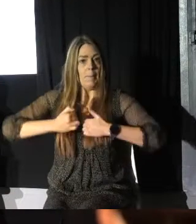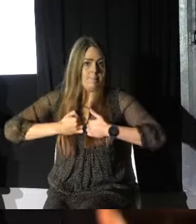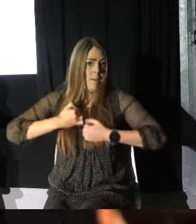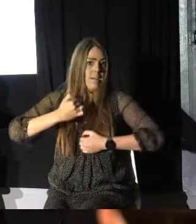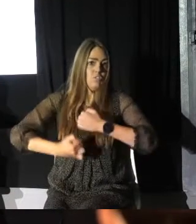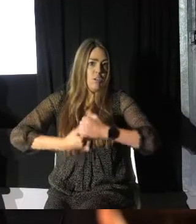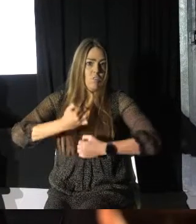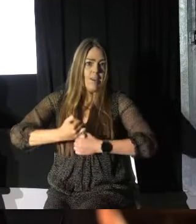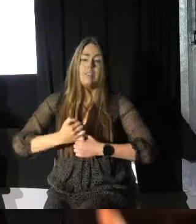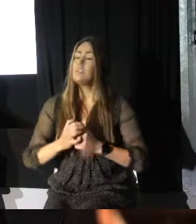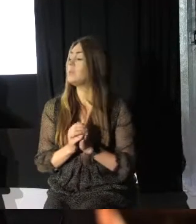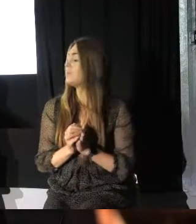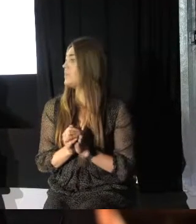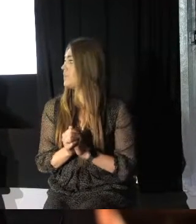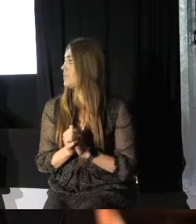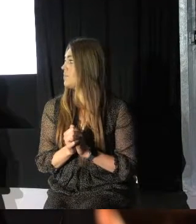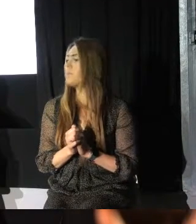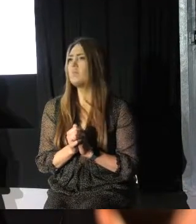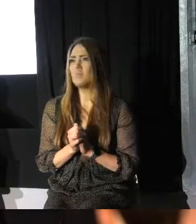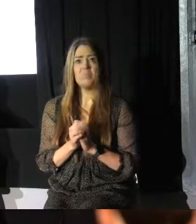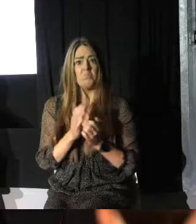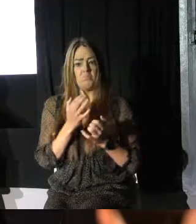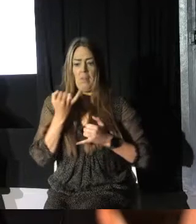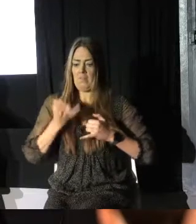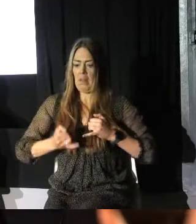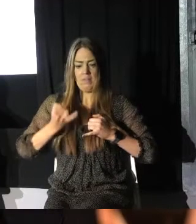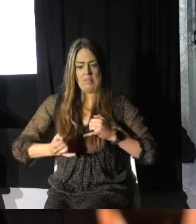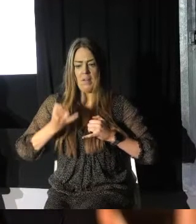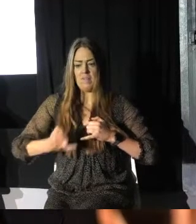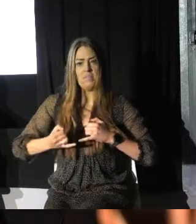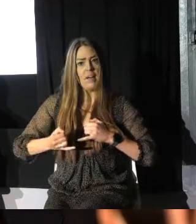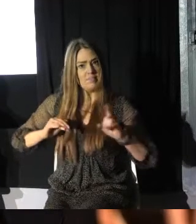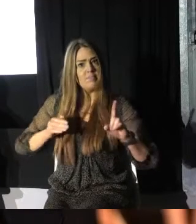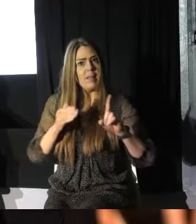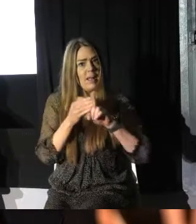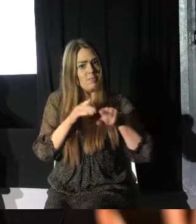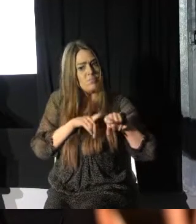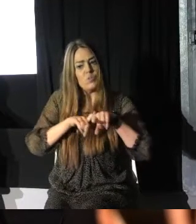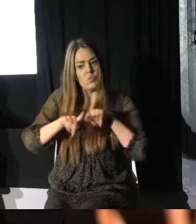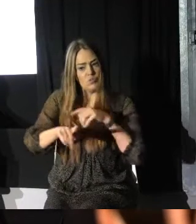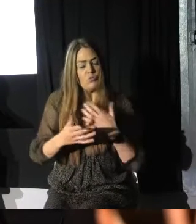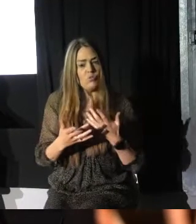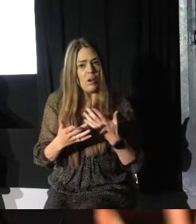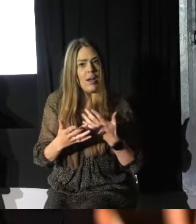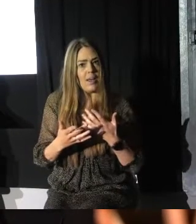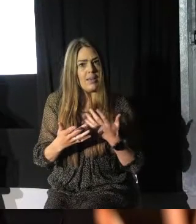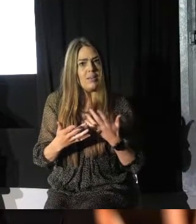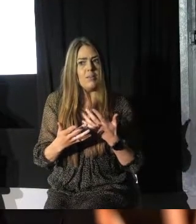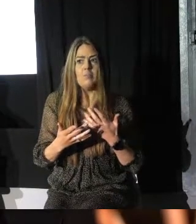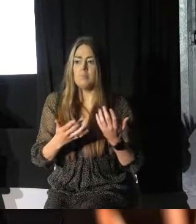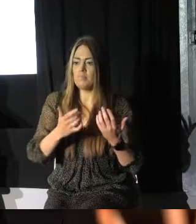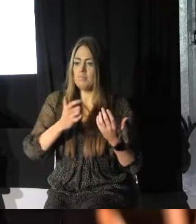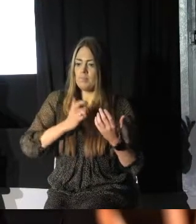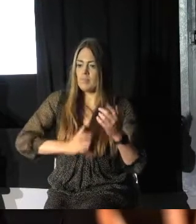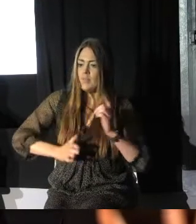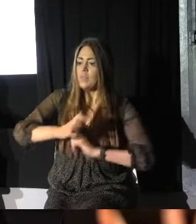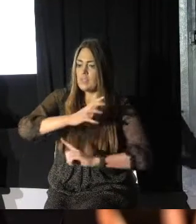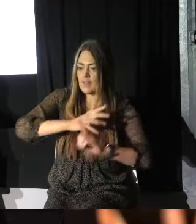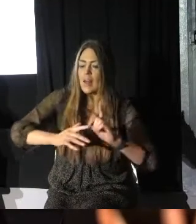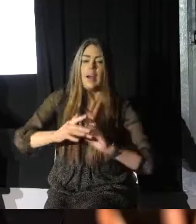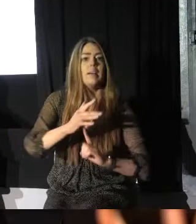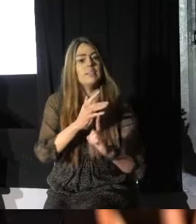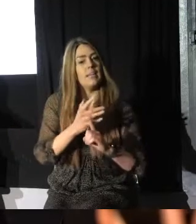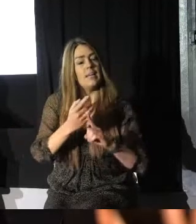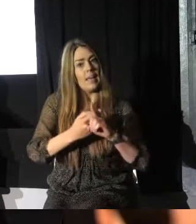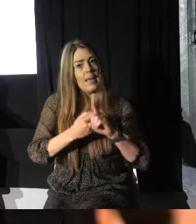generation, actually, that failed to try to do the sort of civil society, the